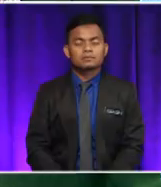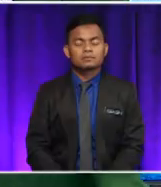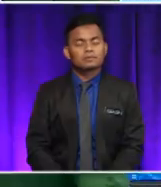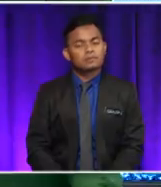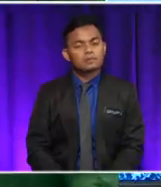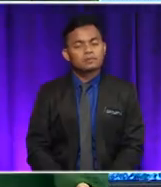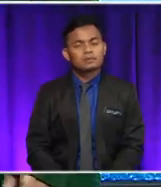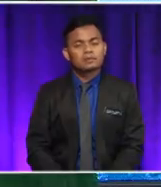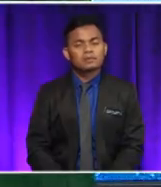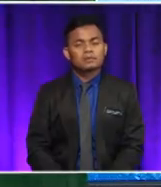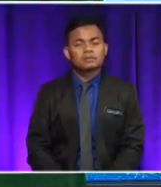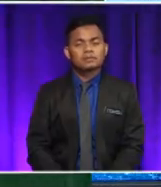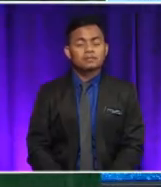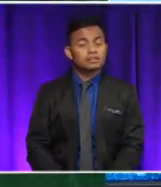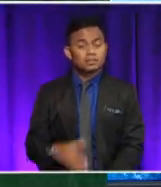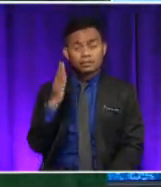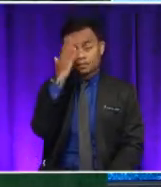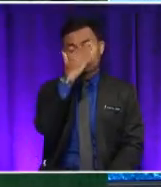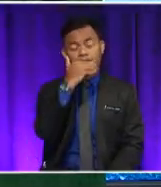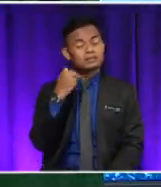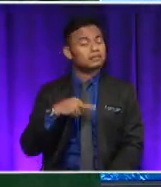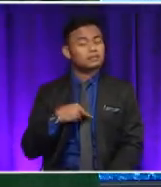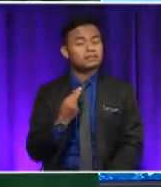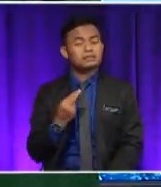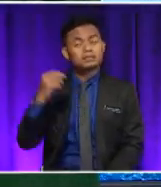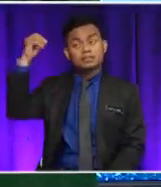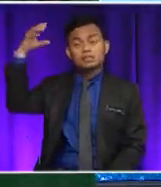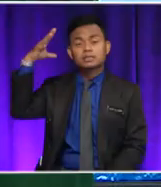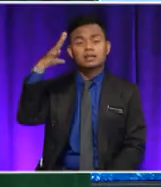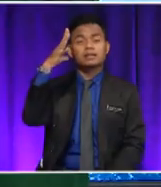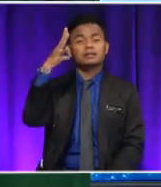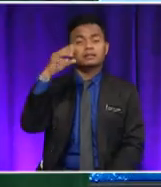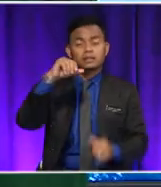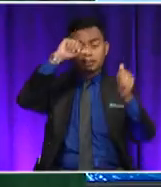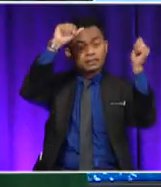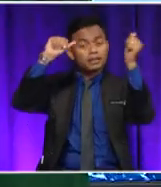Ah, what a nice feeling. The sun, the air,